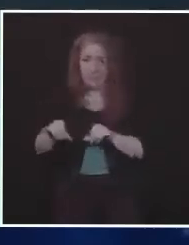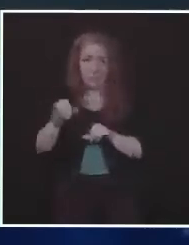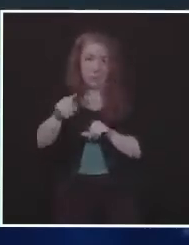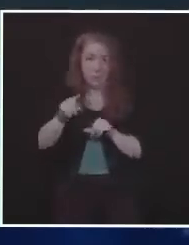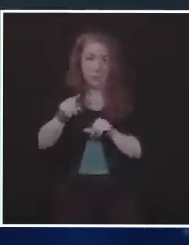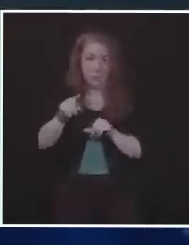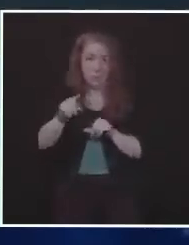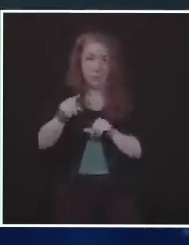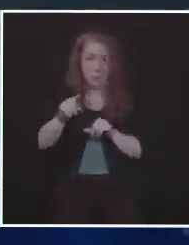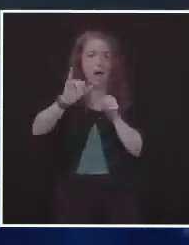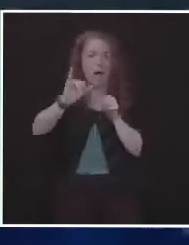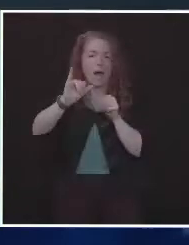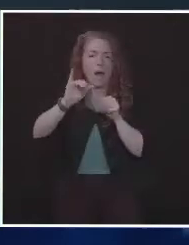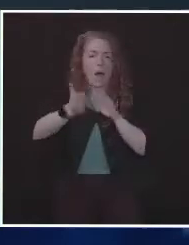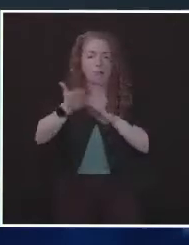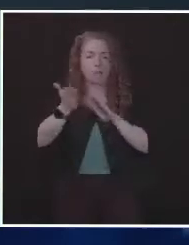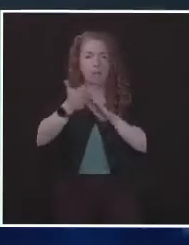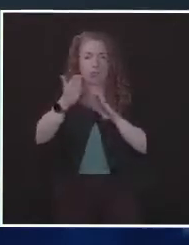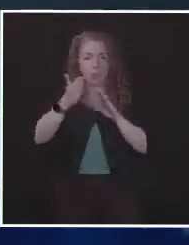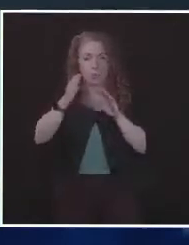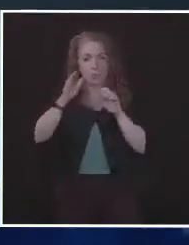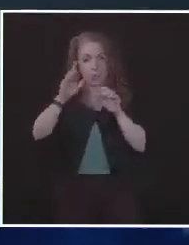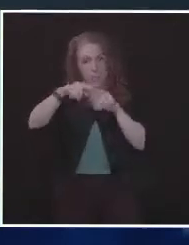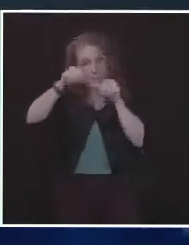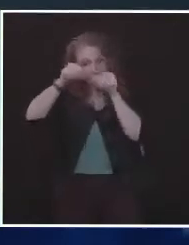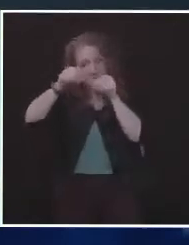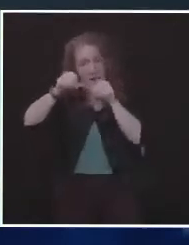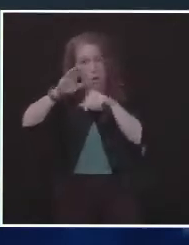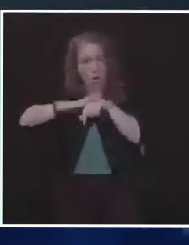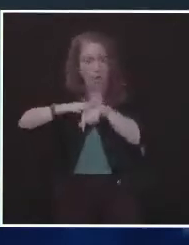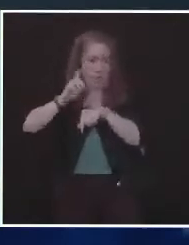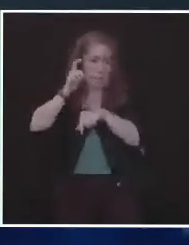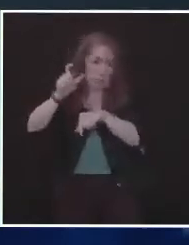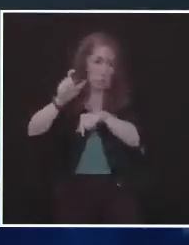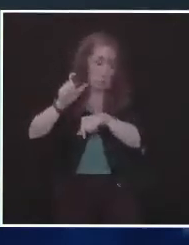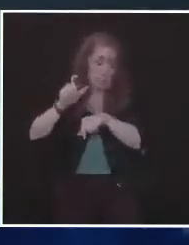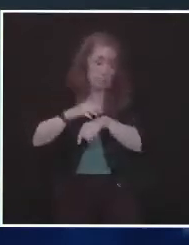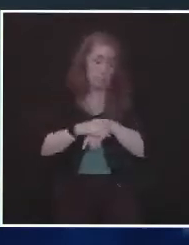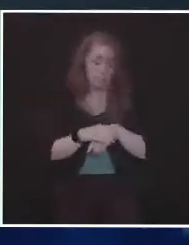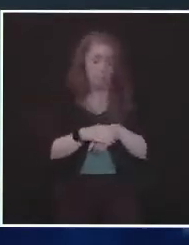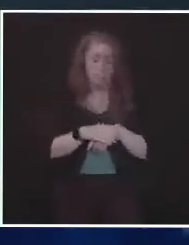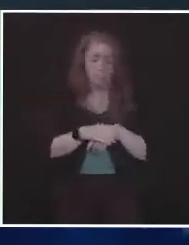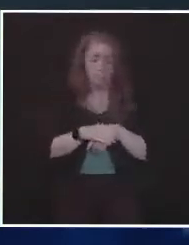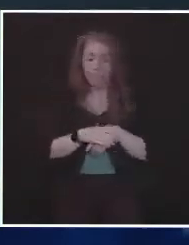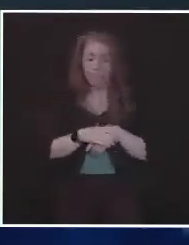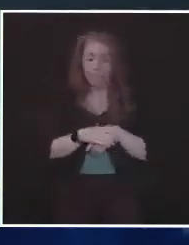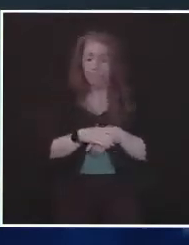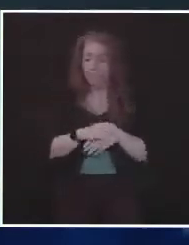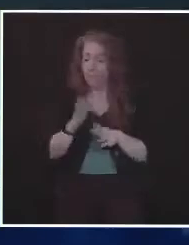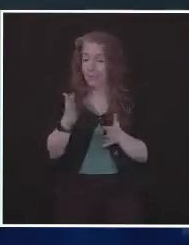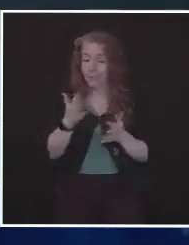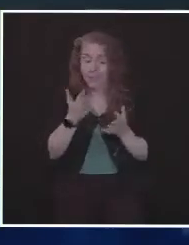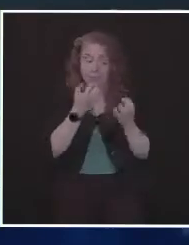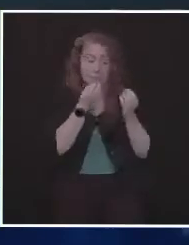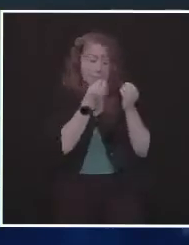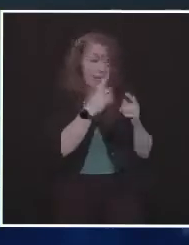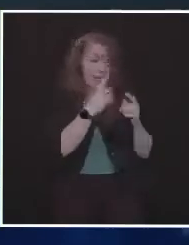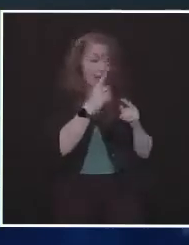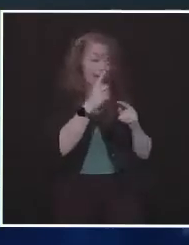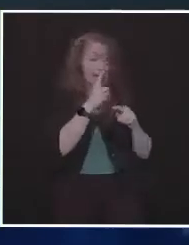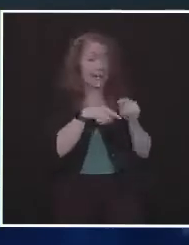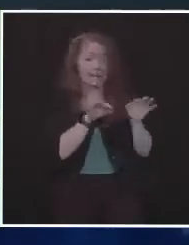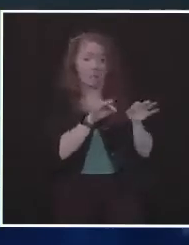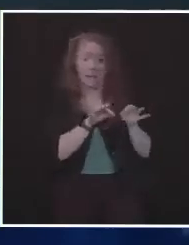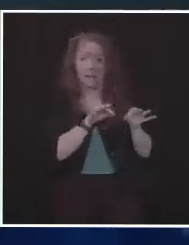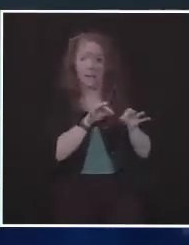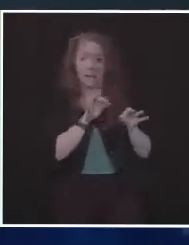moon. So I can't tell Jim how excited I am to start seeing these things coming over. I can't tell you how excited I am